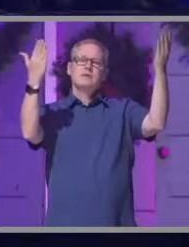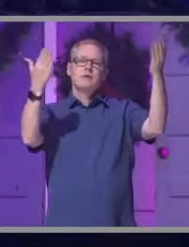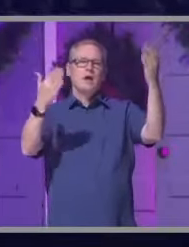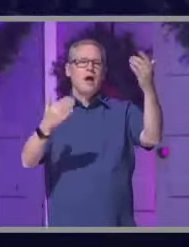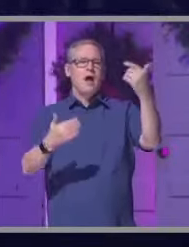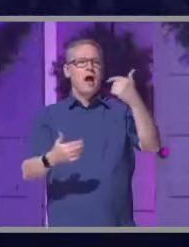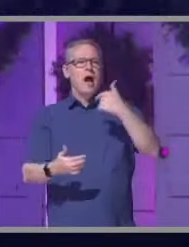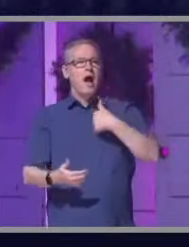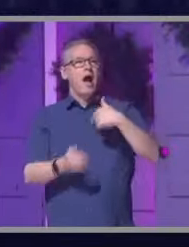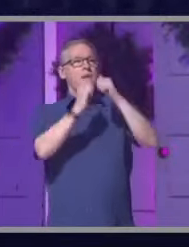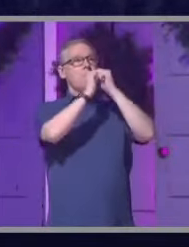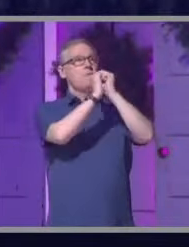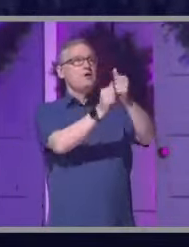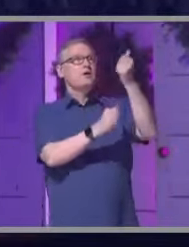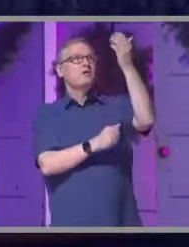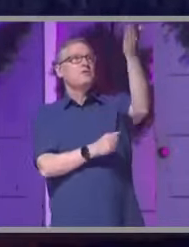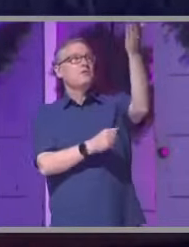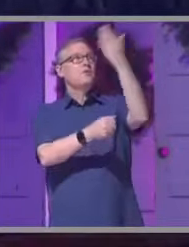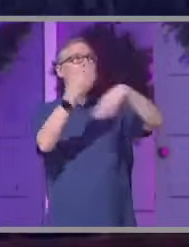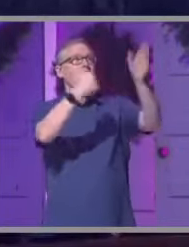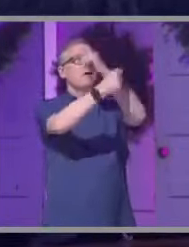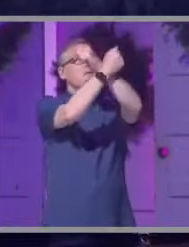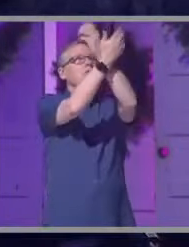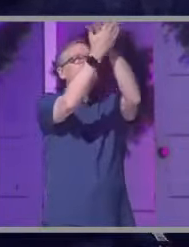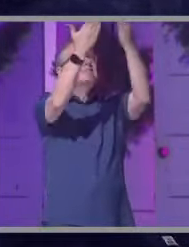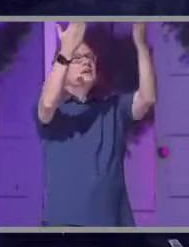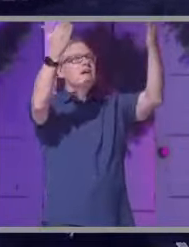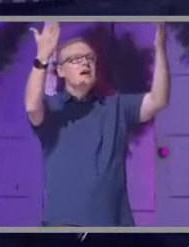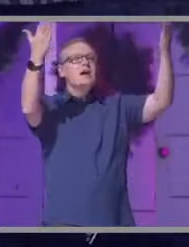paradise. I will be with you in